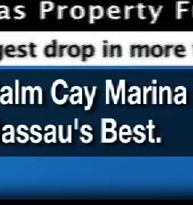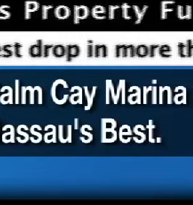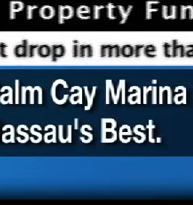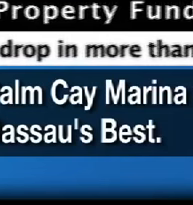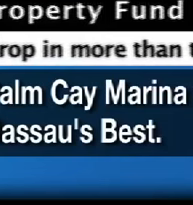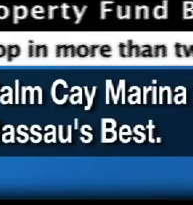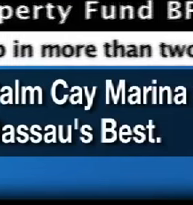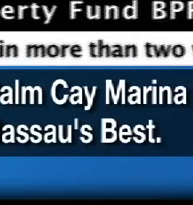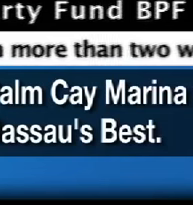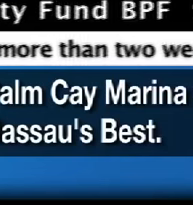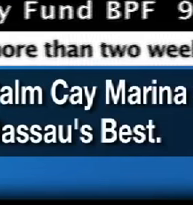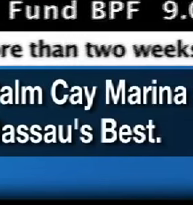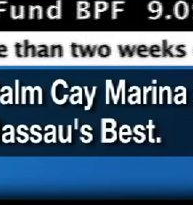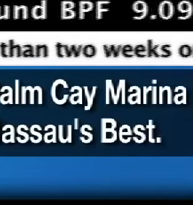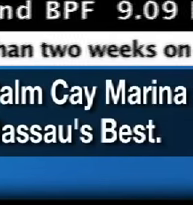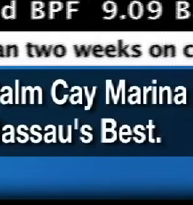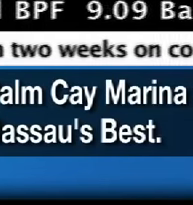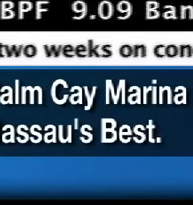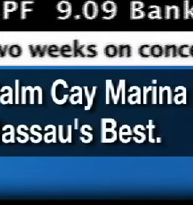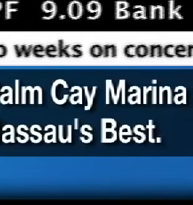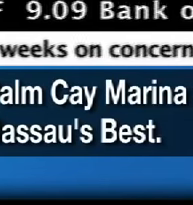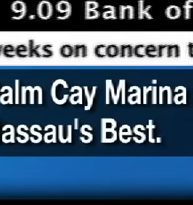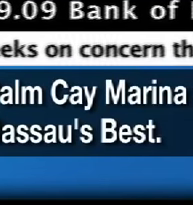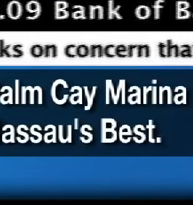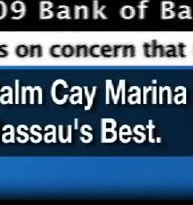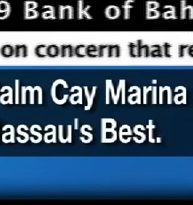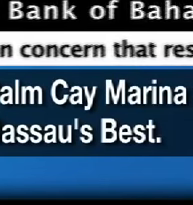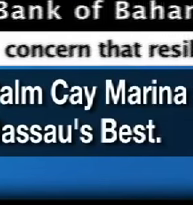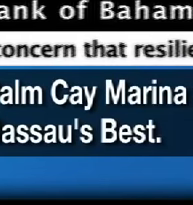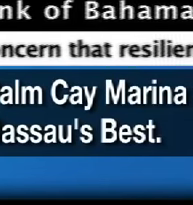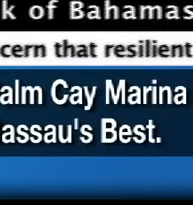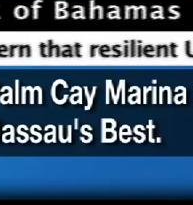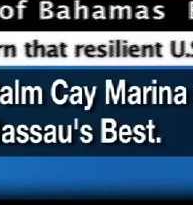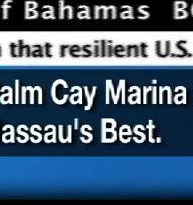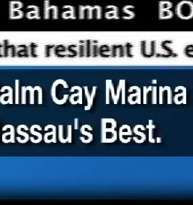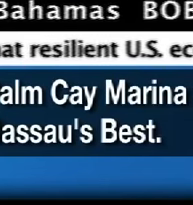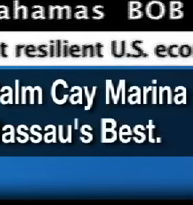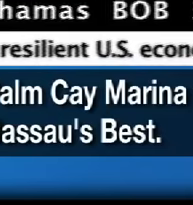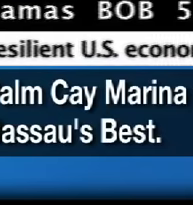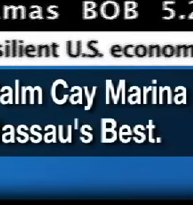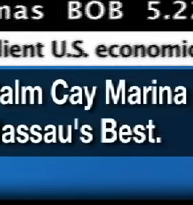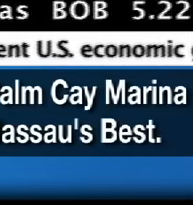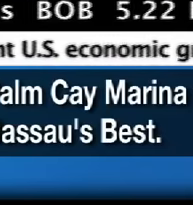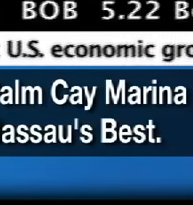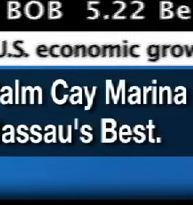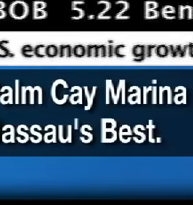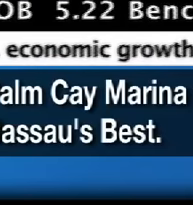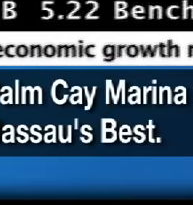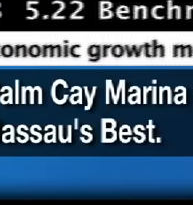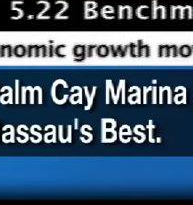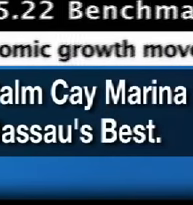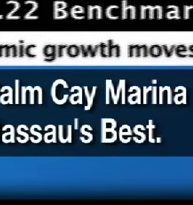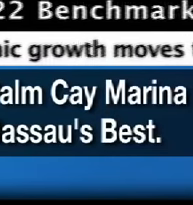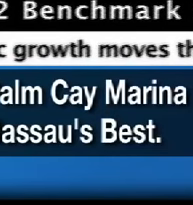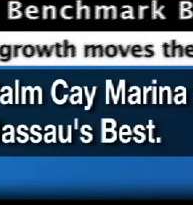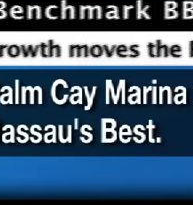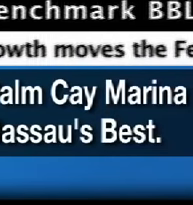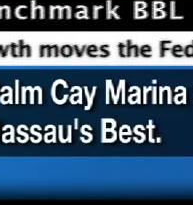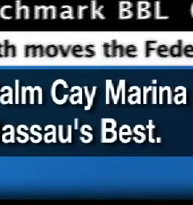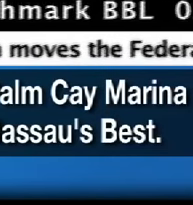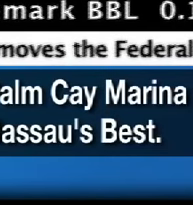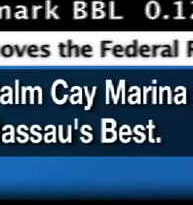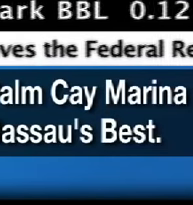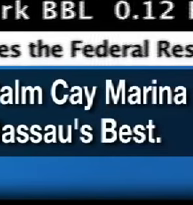being relatively new, to be among the top three in the country out of some 150 marinas and to be the best in Nassau